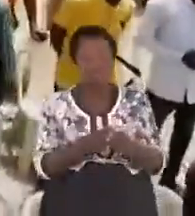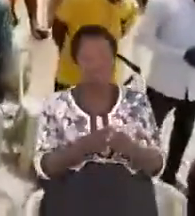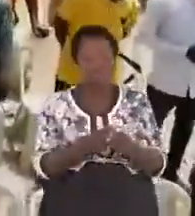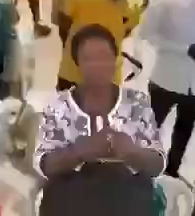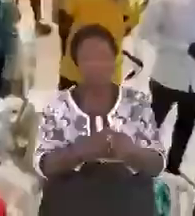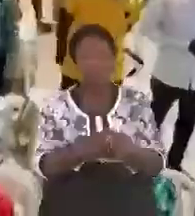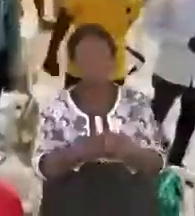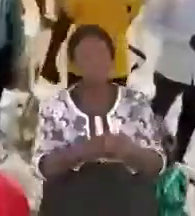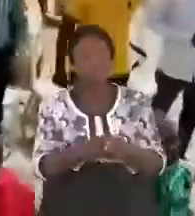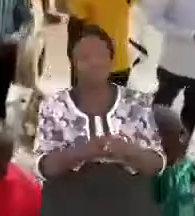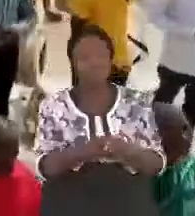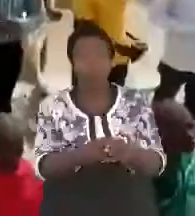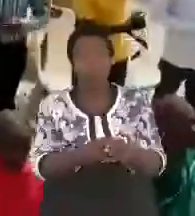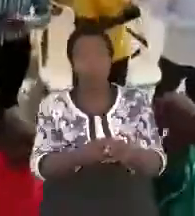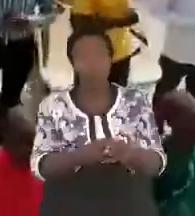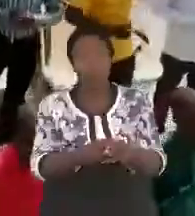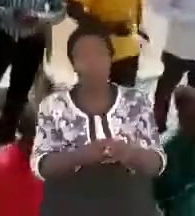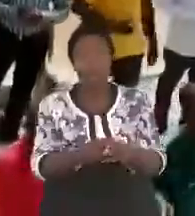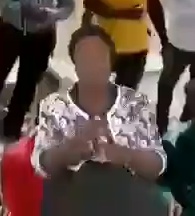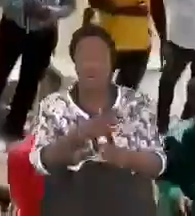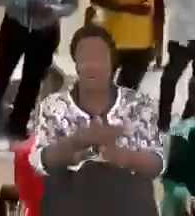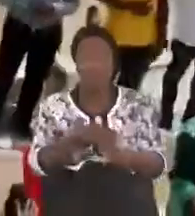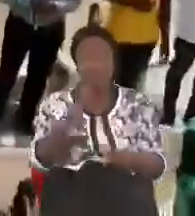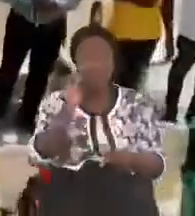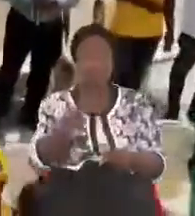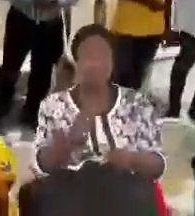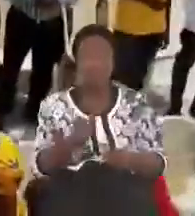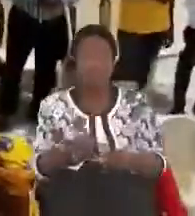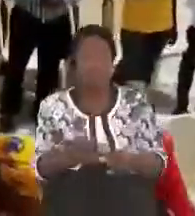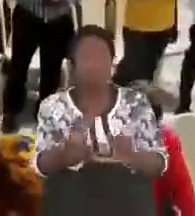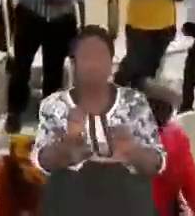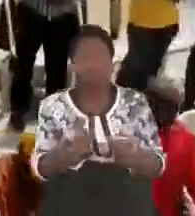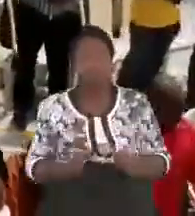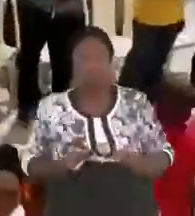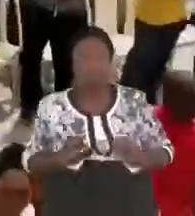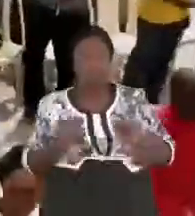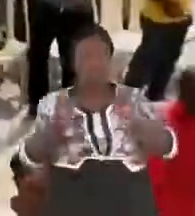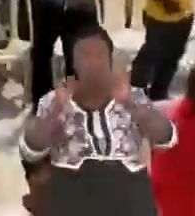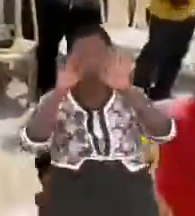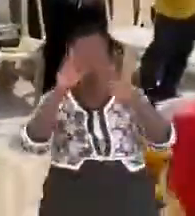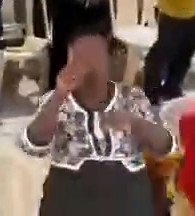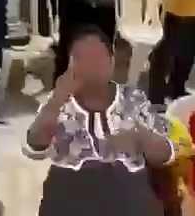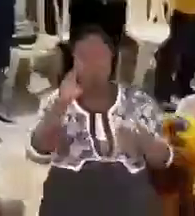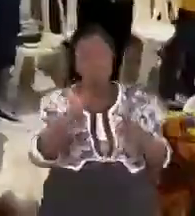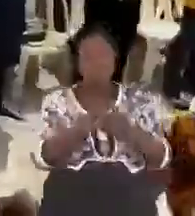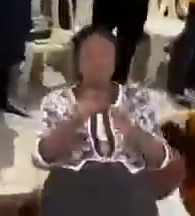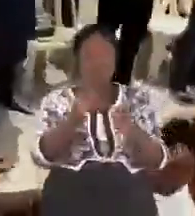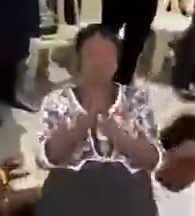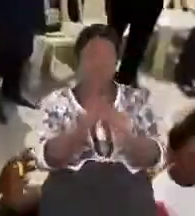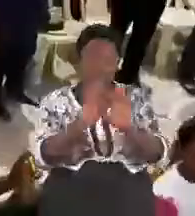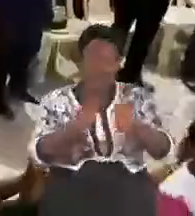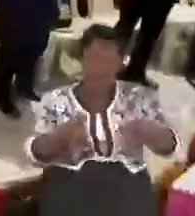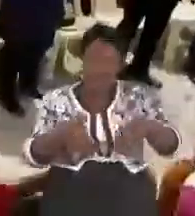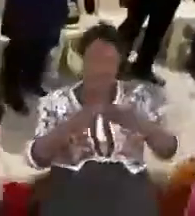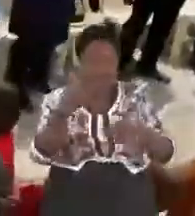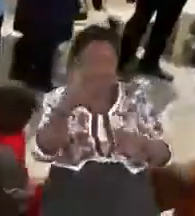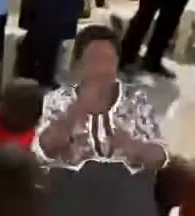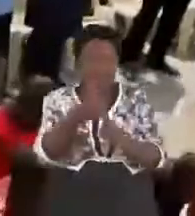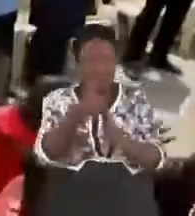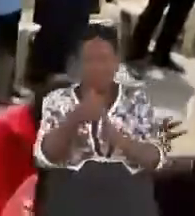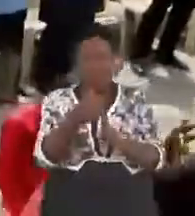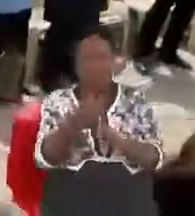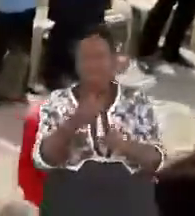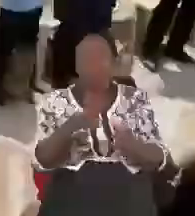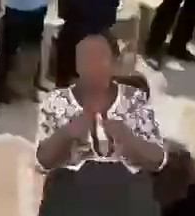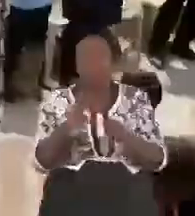And he is the sovereign one that submitted himself. He said, no man took my life from